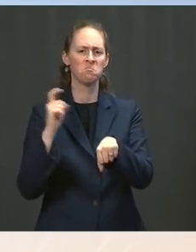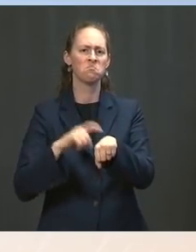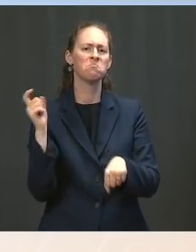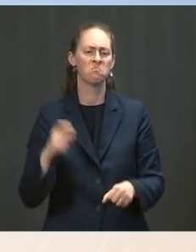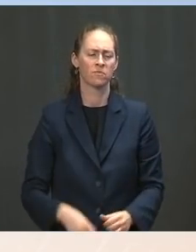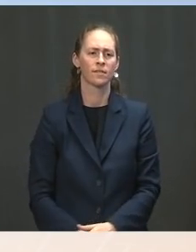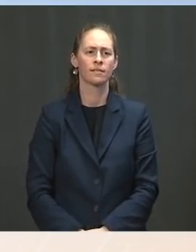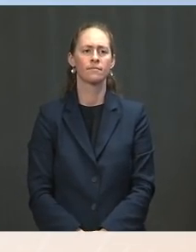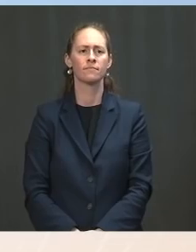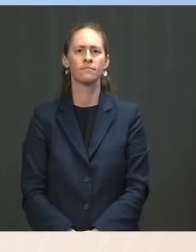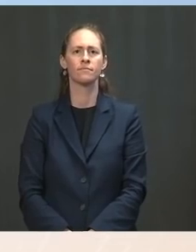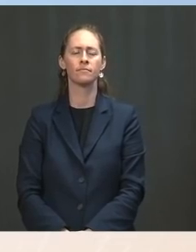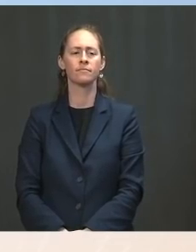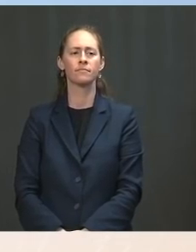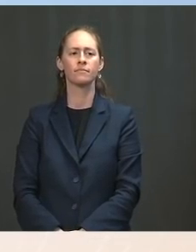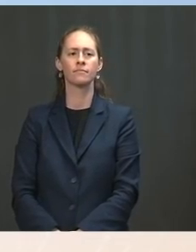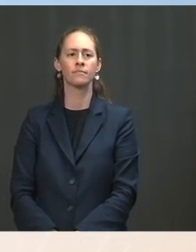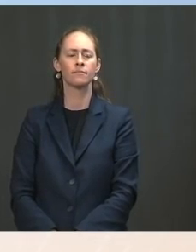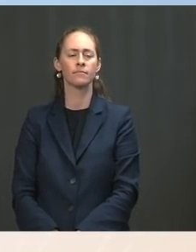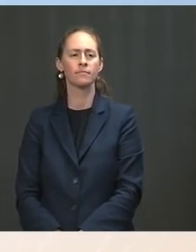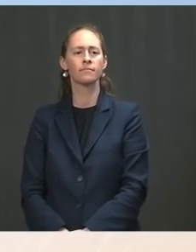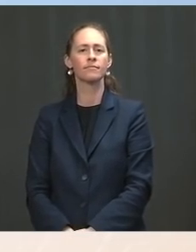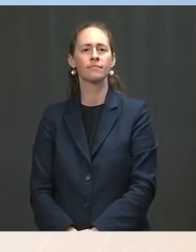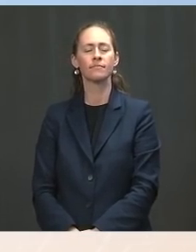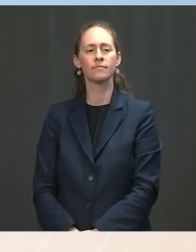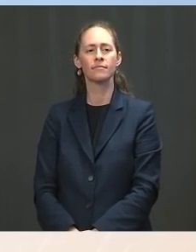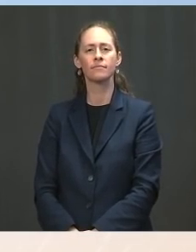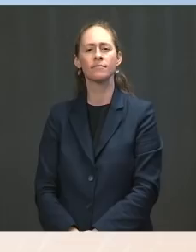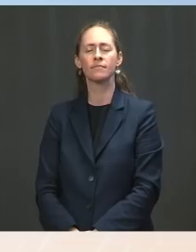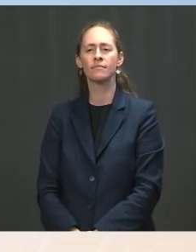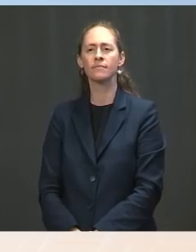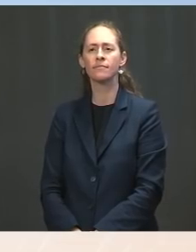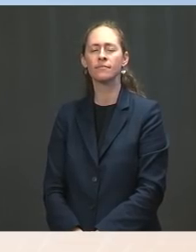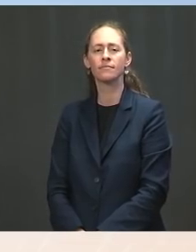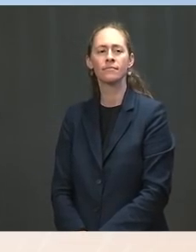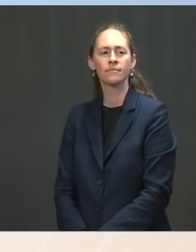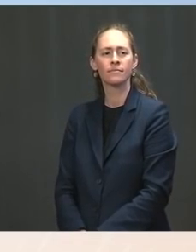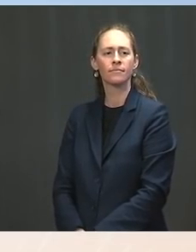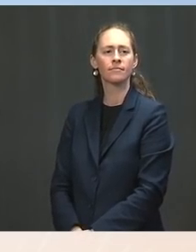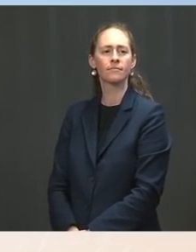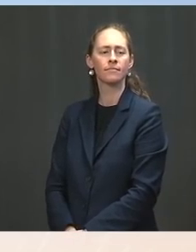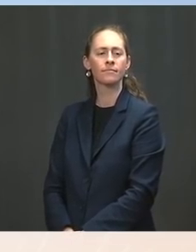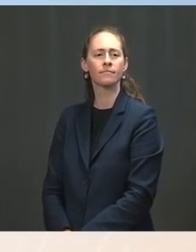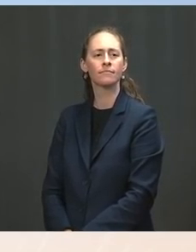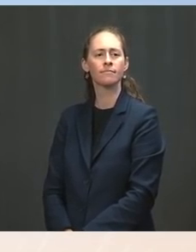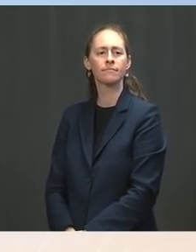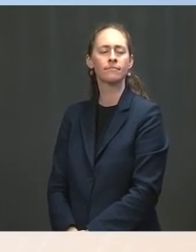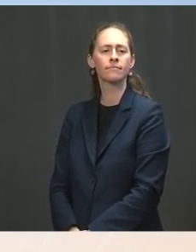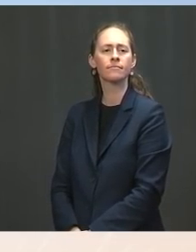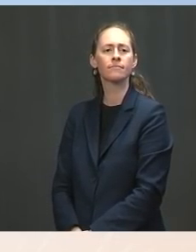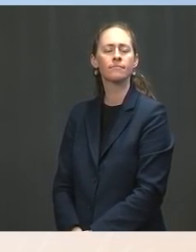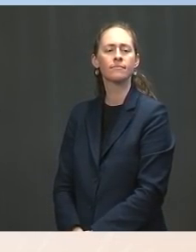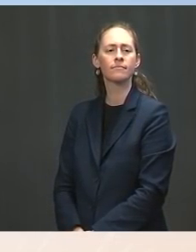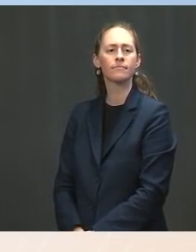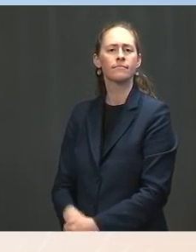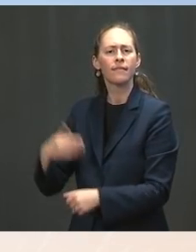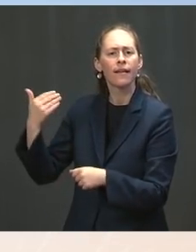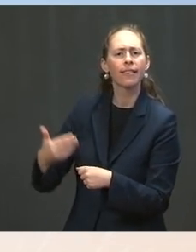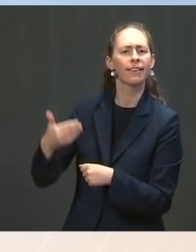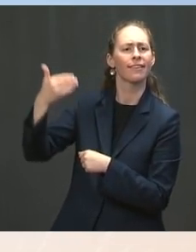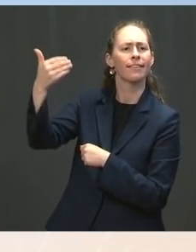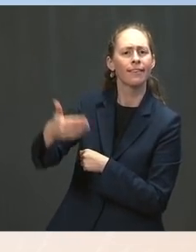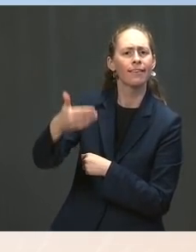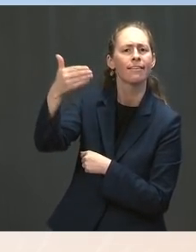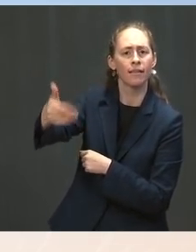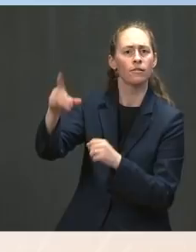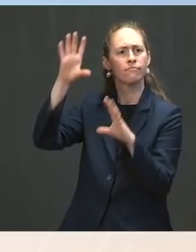Yes, I wanted to ask, you said that, you have said multiple times, and the President has said that you could not leave Afghanistan